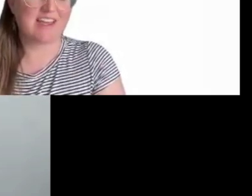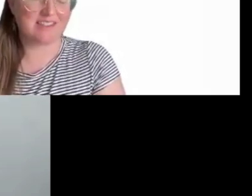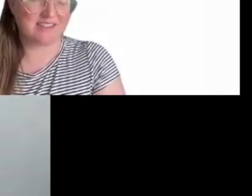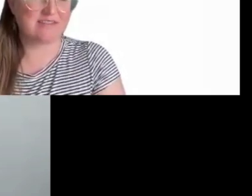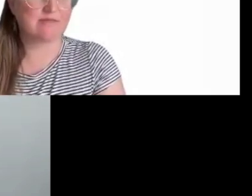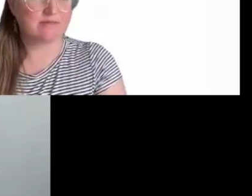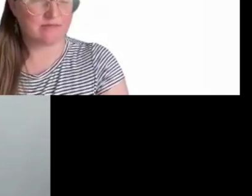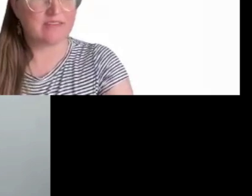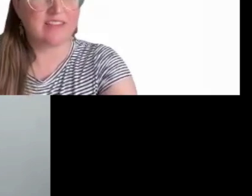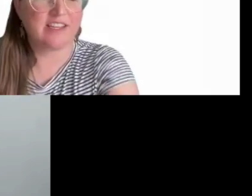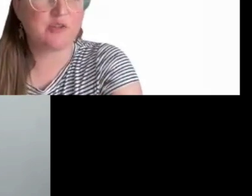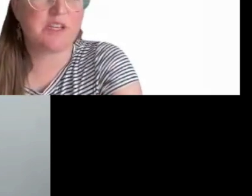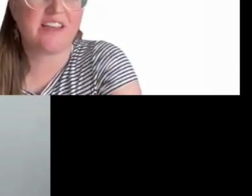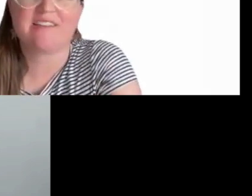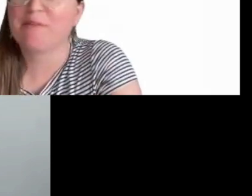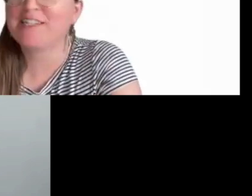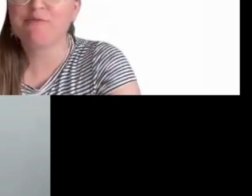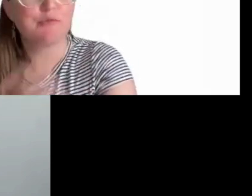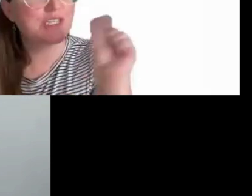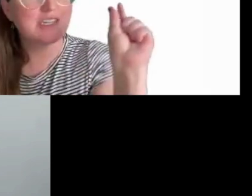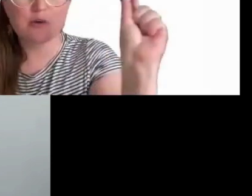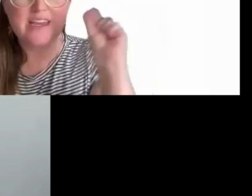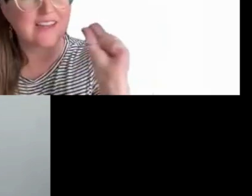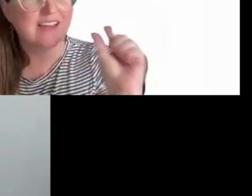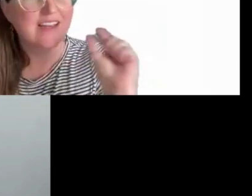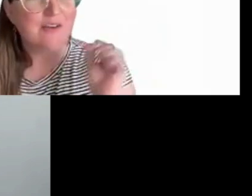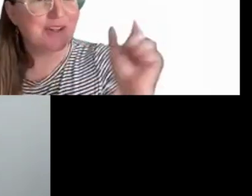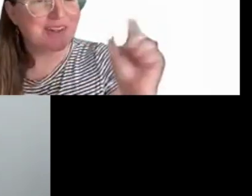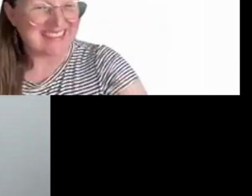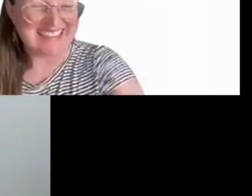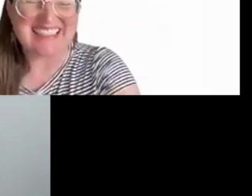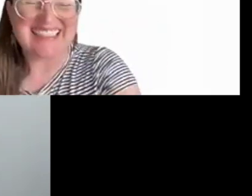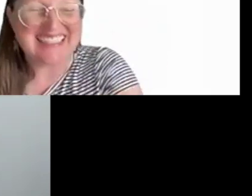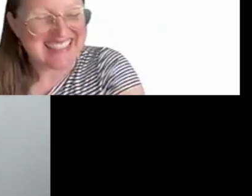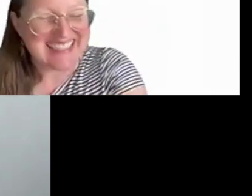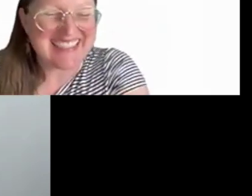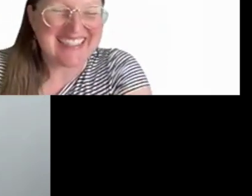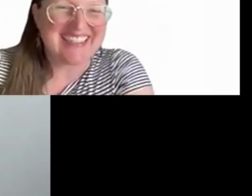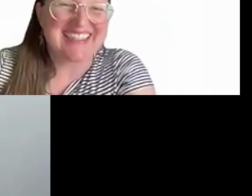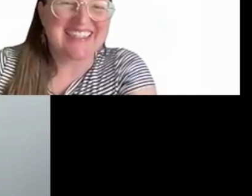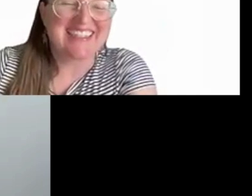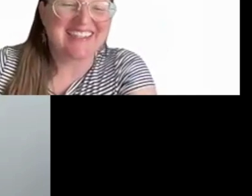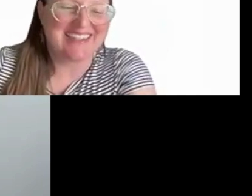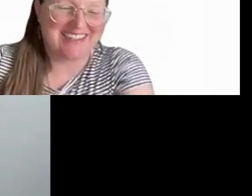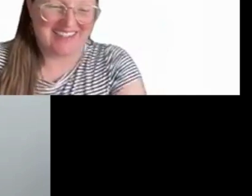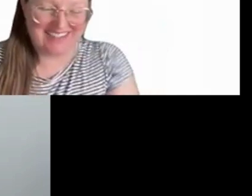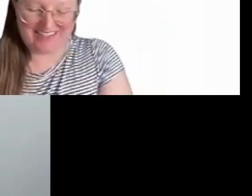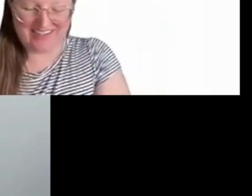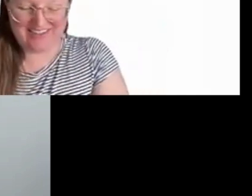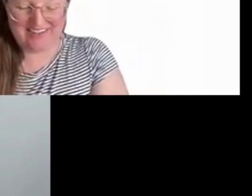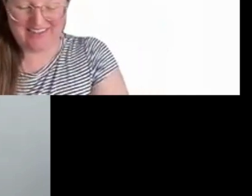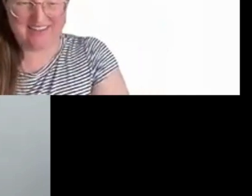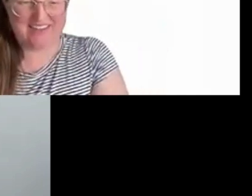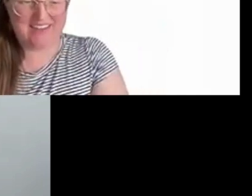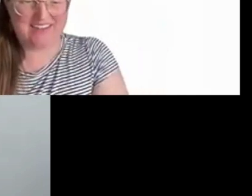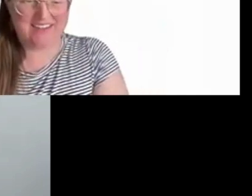Yeah. So families do matter. Thank you, Sheamekah. And Melinda, really quick. I was going to say really quick. I would say